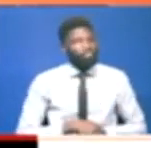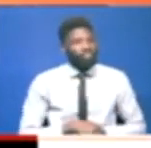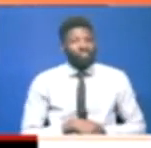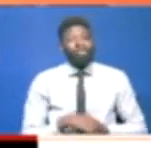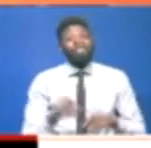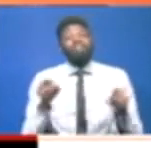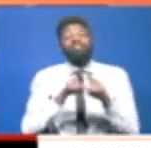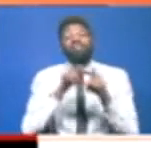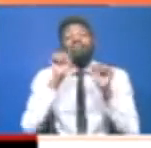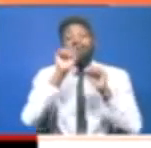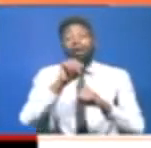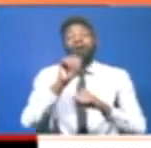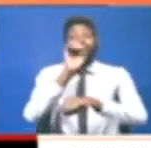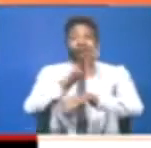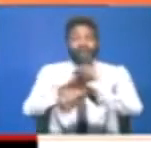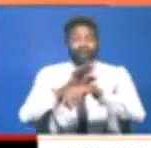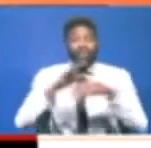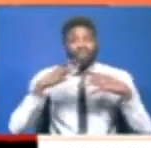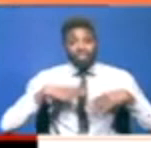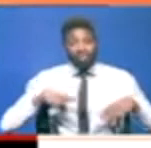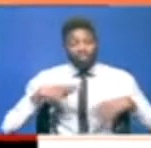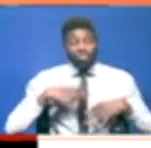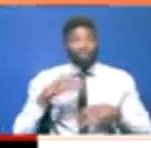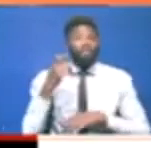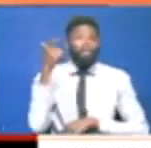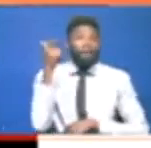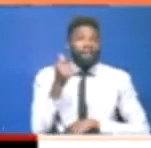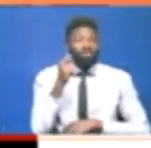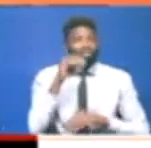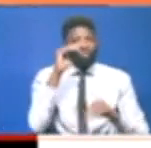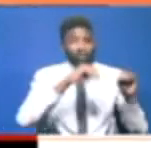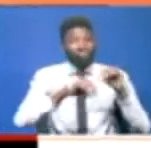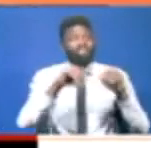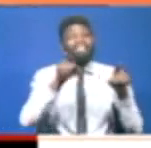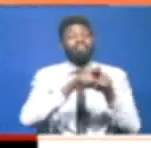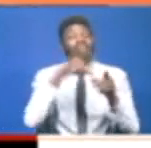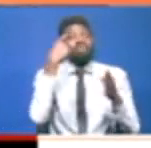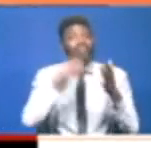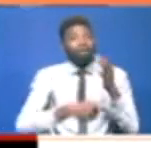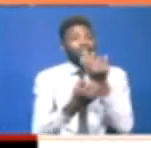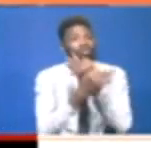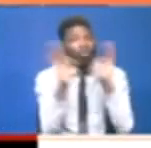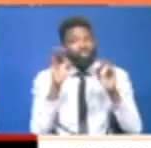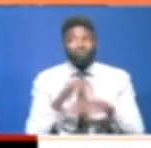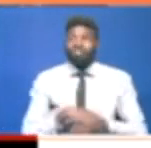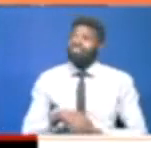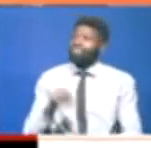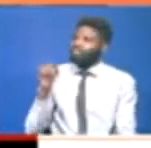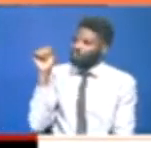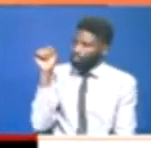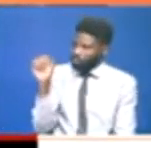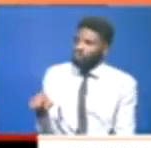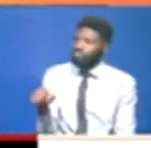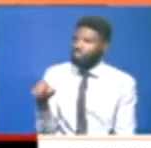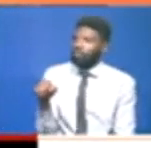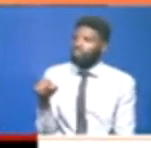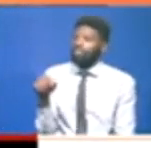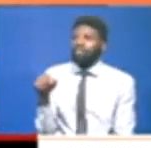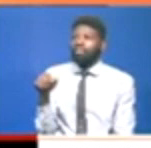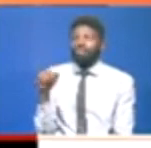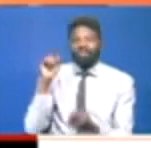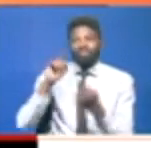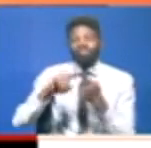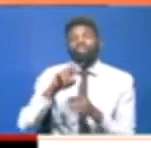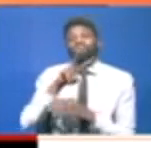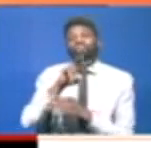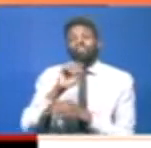that, you know, pension contributions are tax-free? Yes, absolutely. Up to 20,000. Up